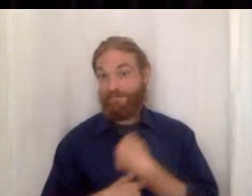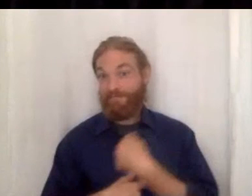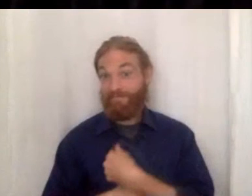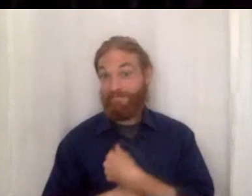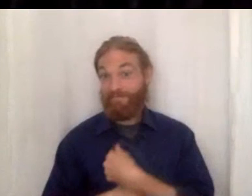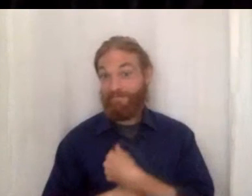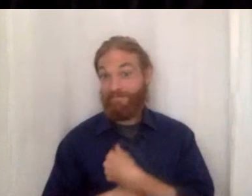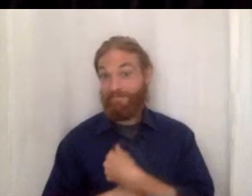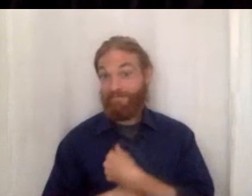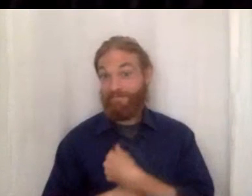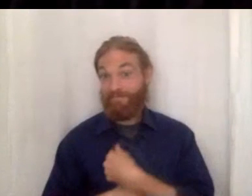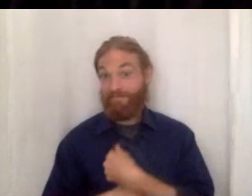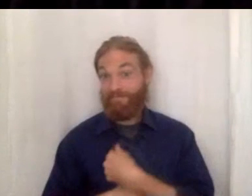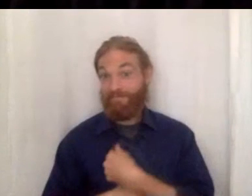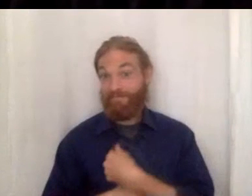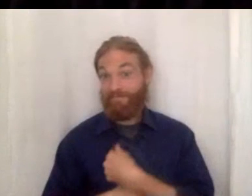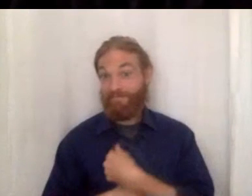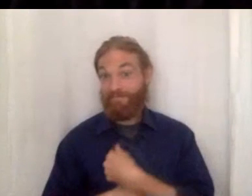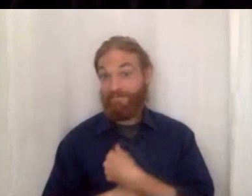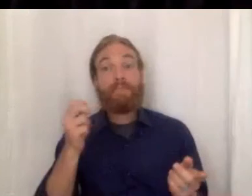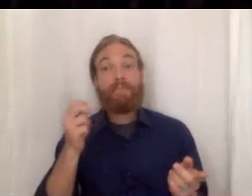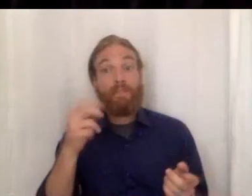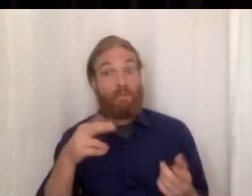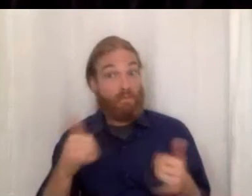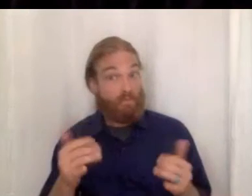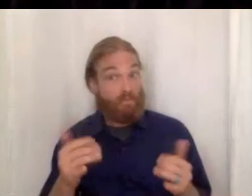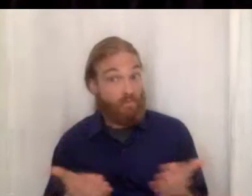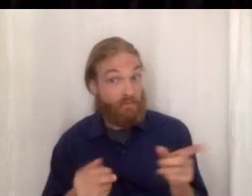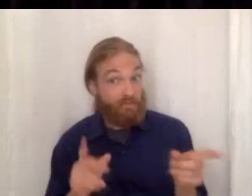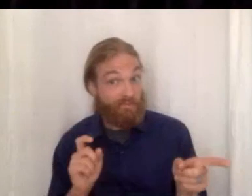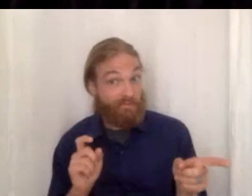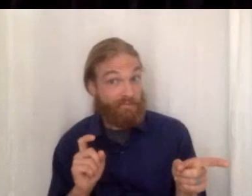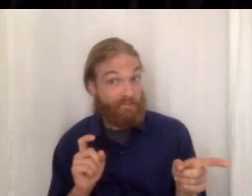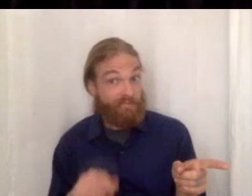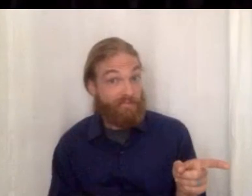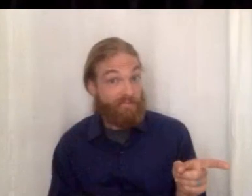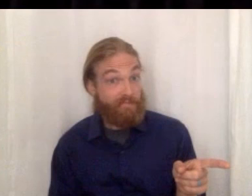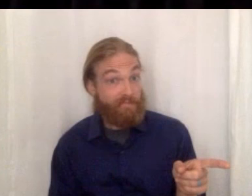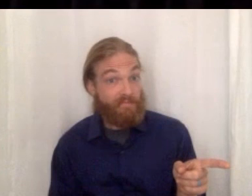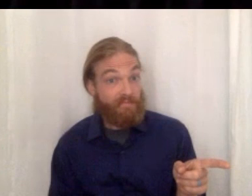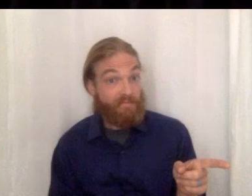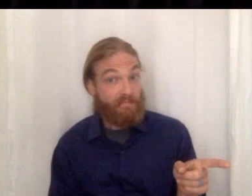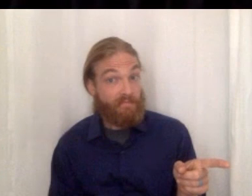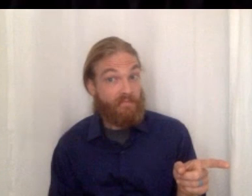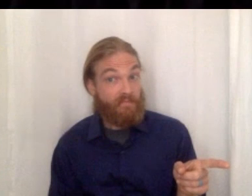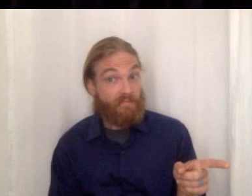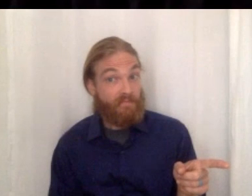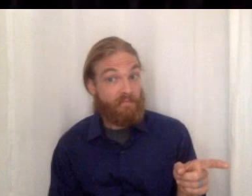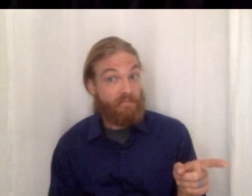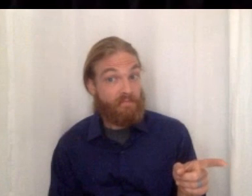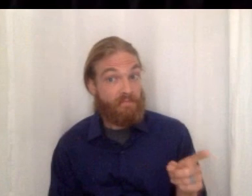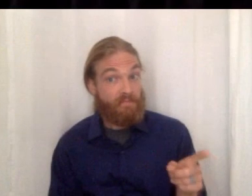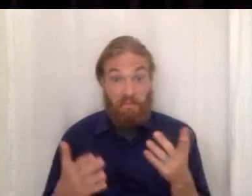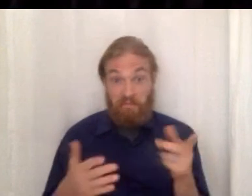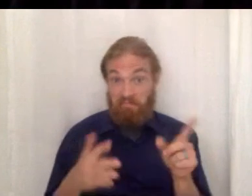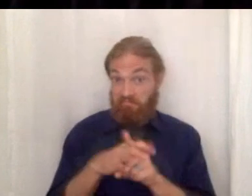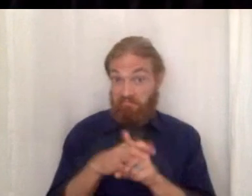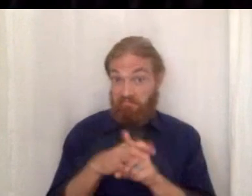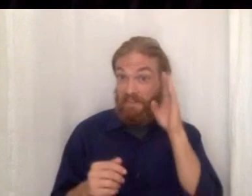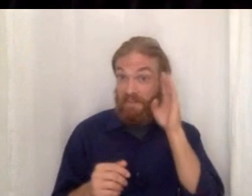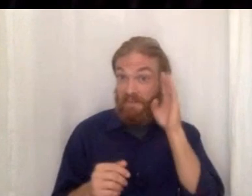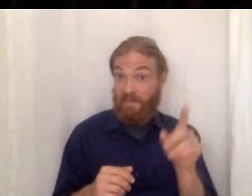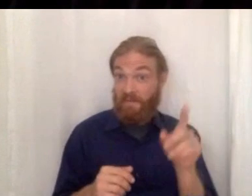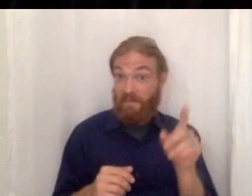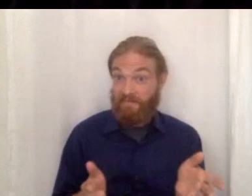on the line, on the call, and maybe you pop up and say hello. Ma'am, good morning, everybody.